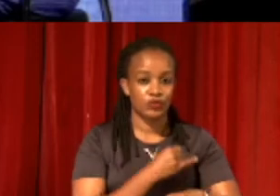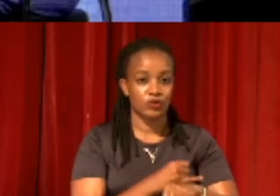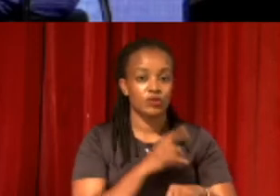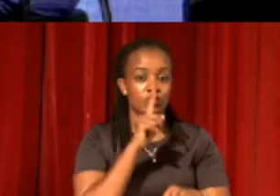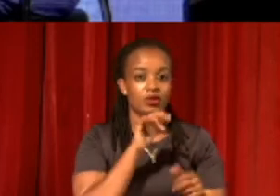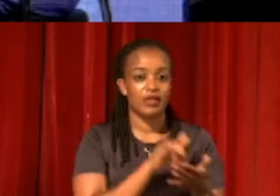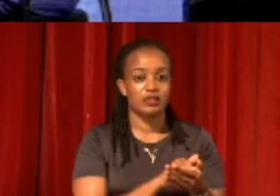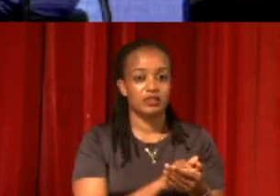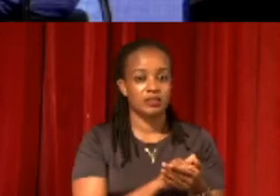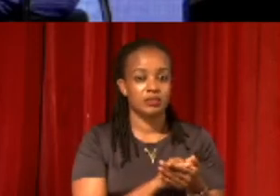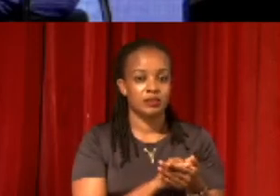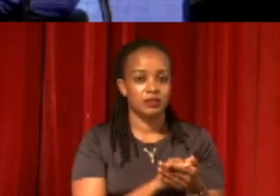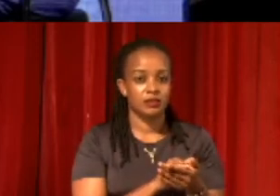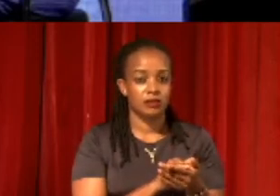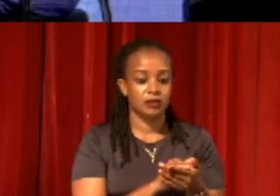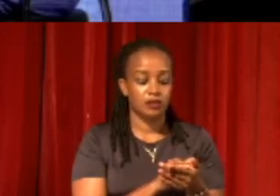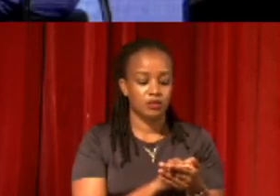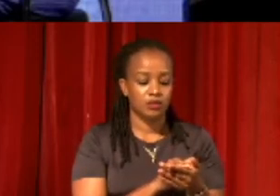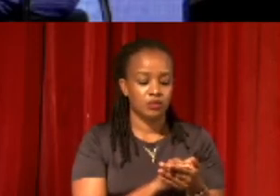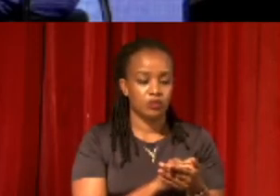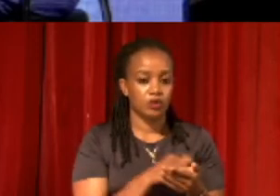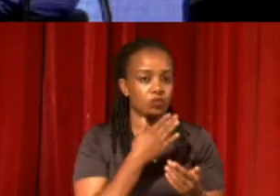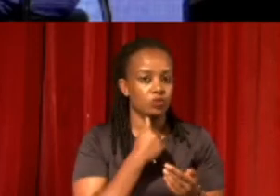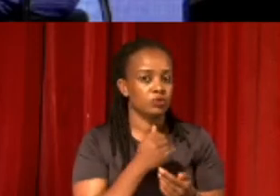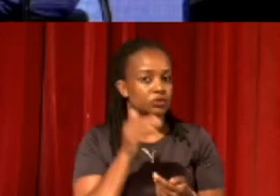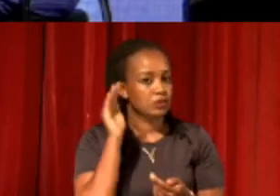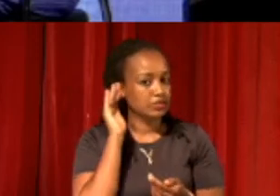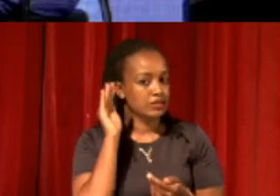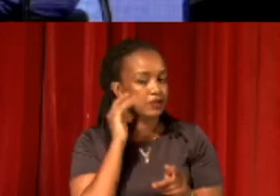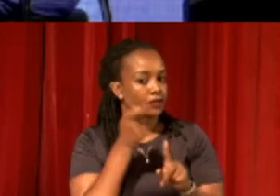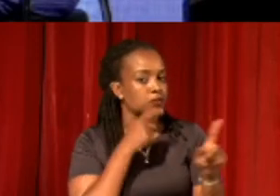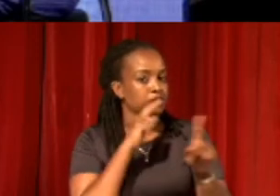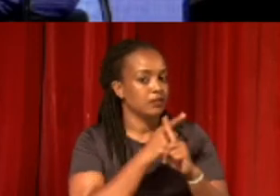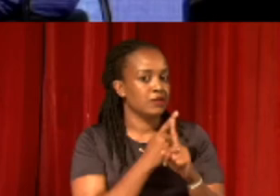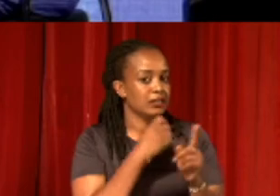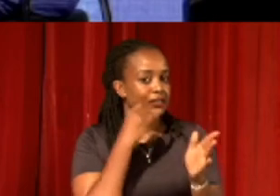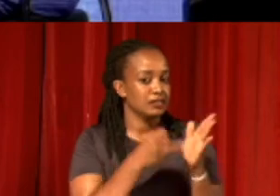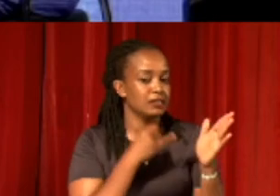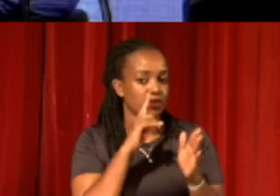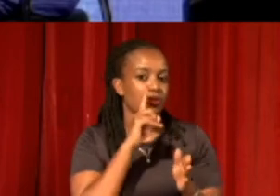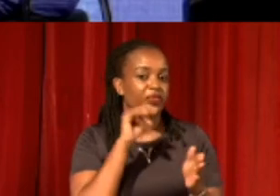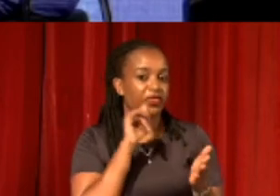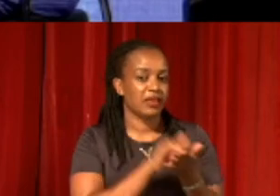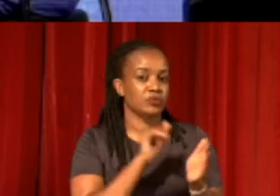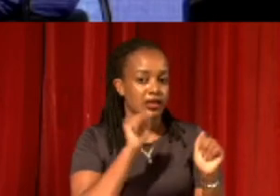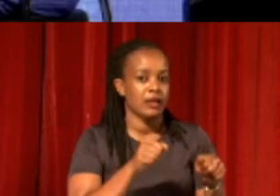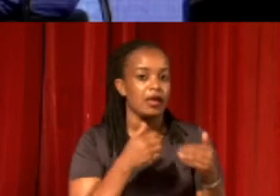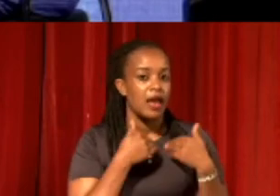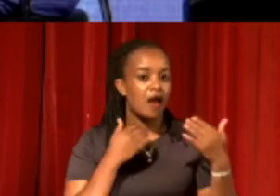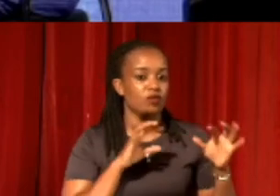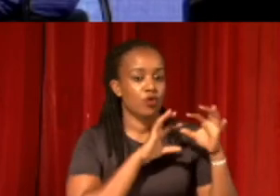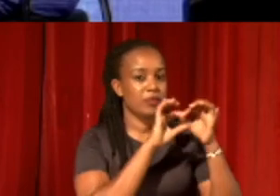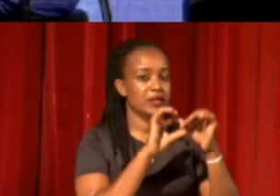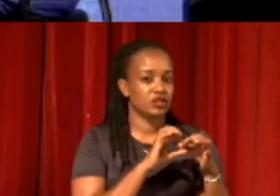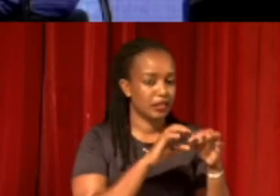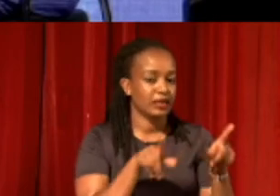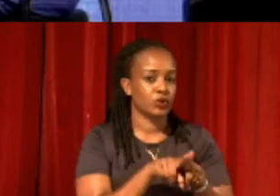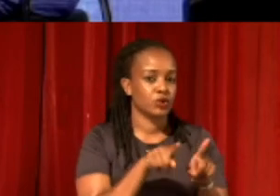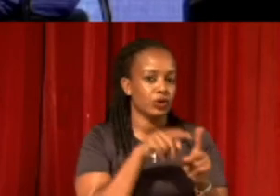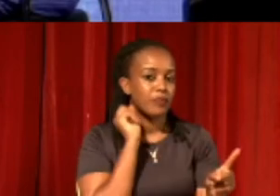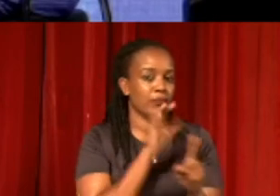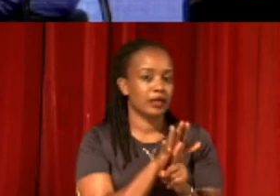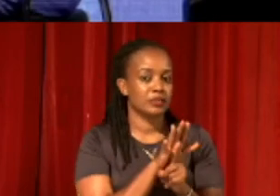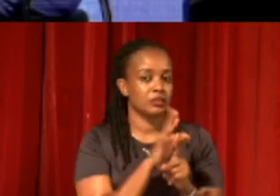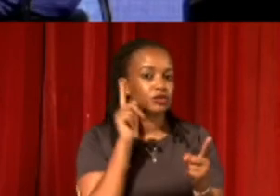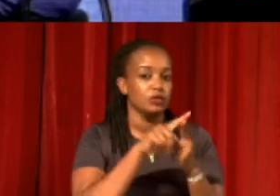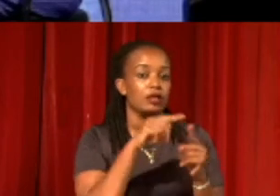also we like also listen to the industry. Yes. All right. Yes, so yes, that yes. we can have as much collaboration and as much impact. Yes. To the programs